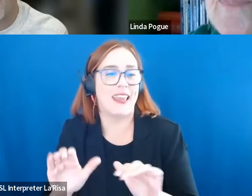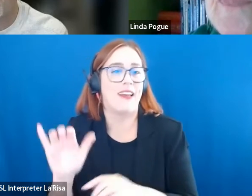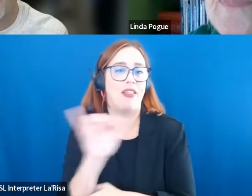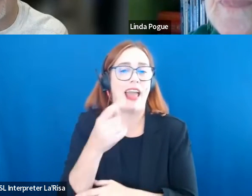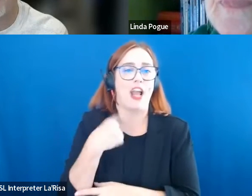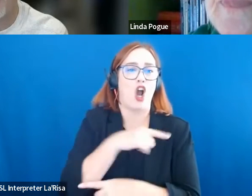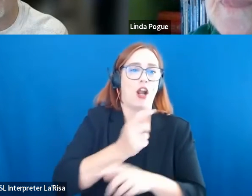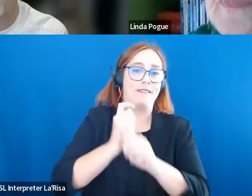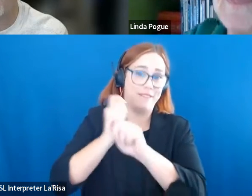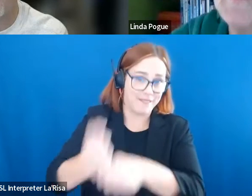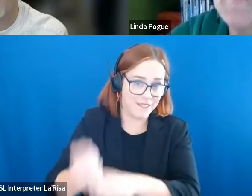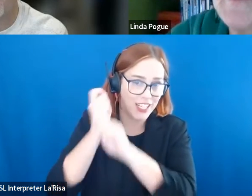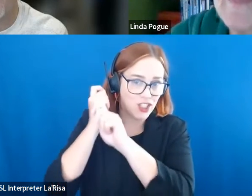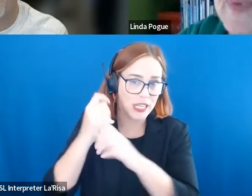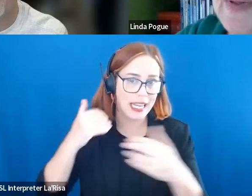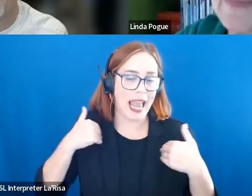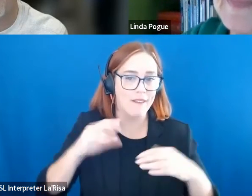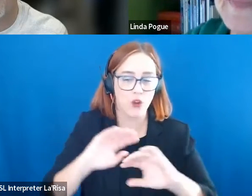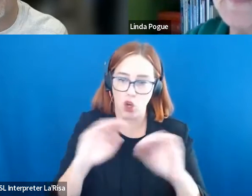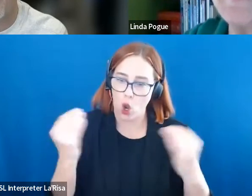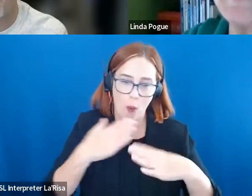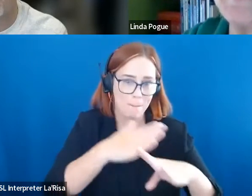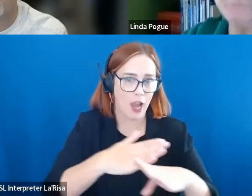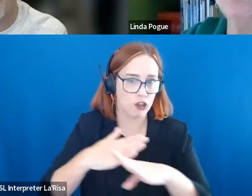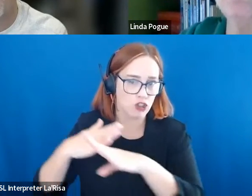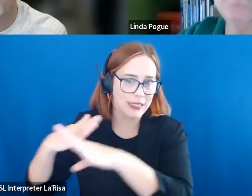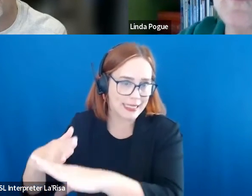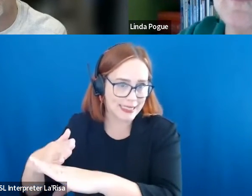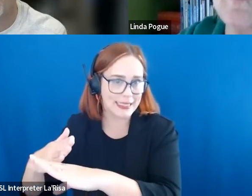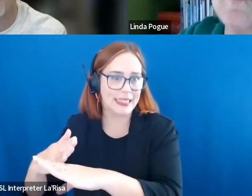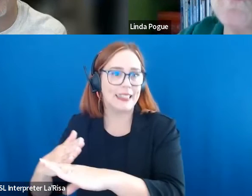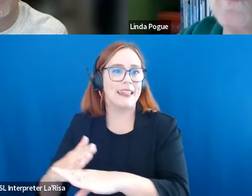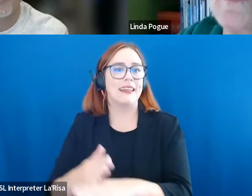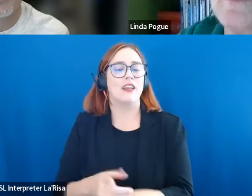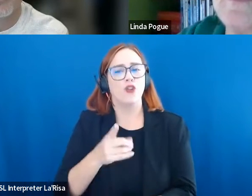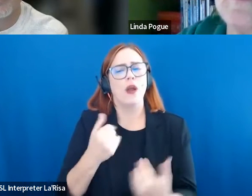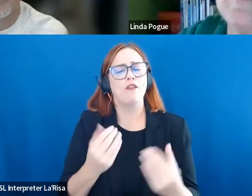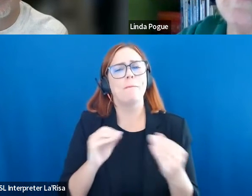much time, but as you gear up toward the event and activity, a lot more staff time goes into it.